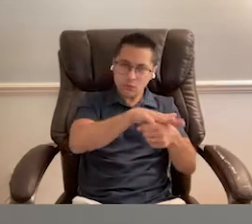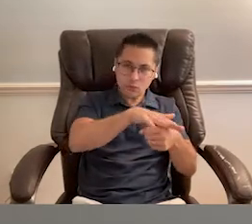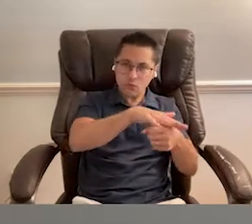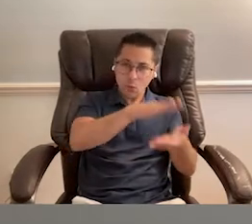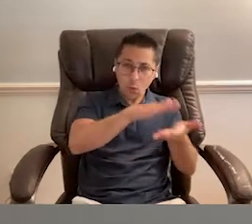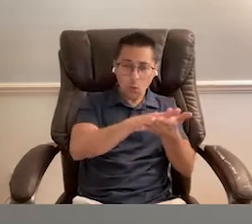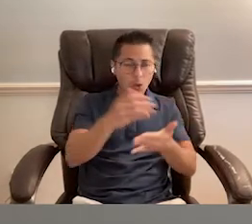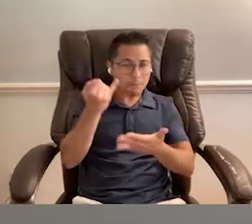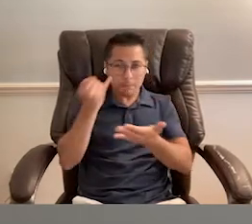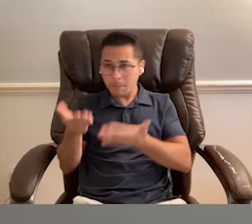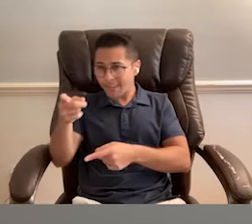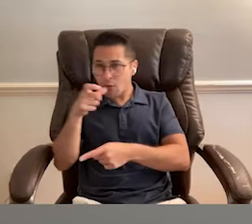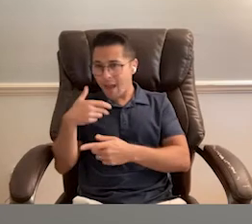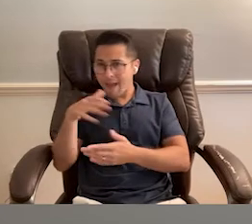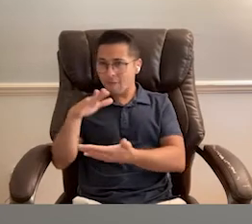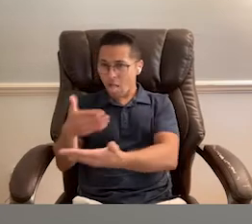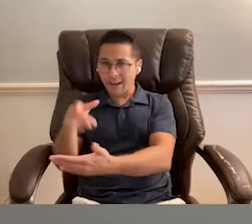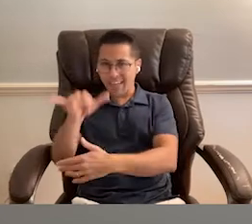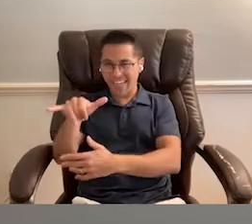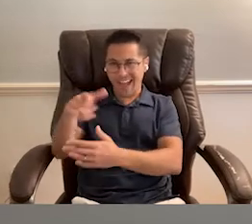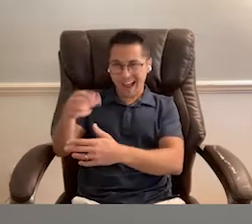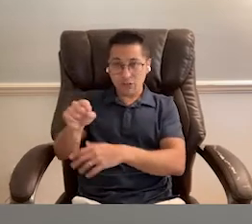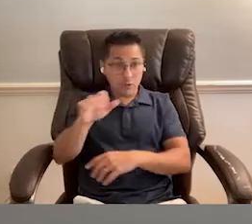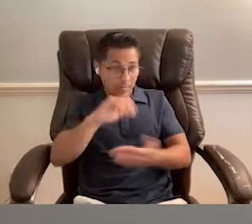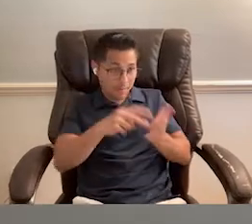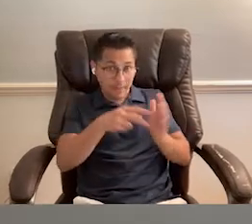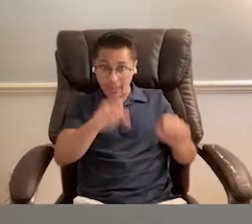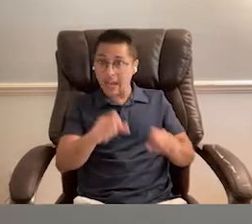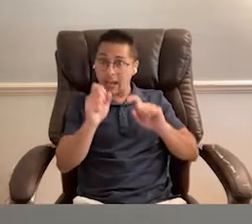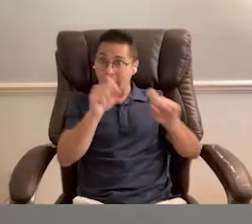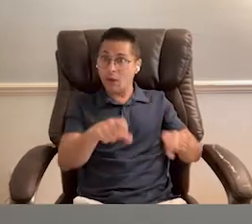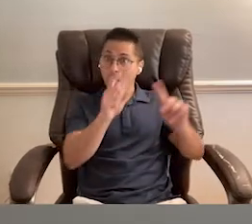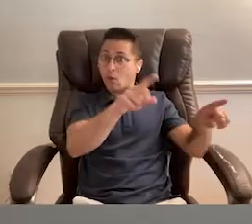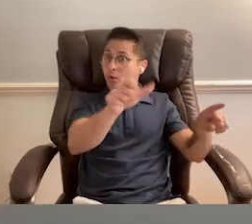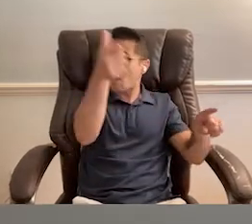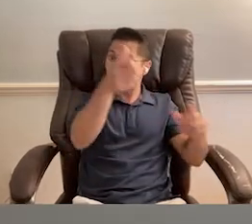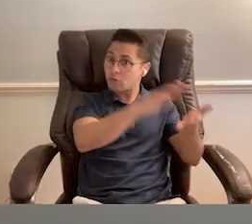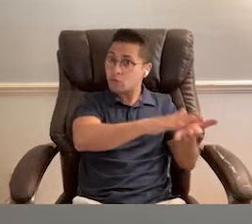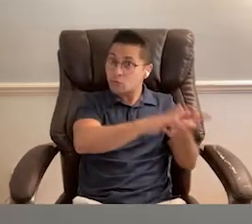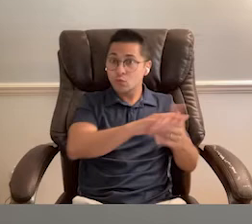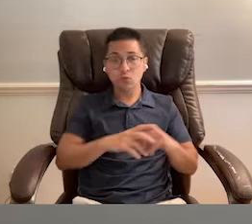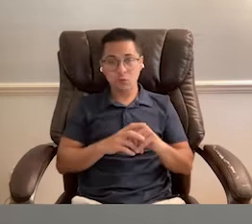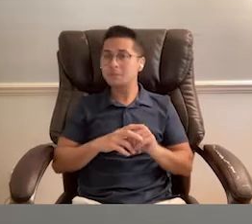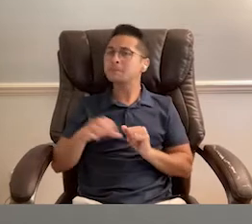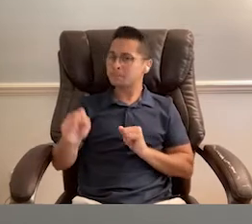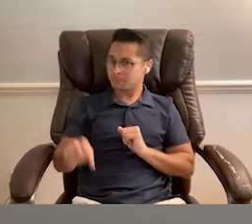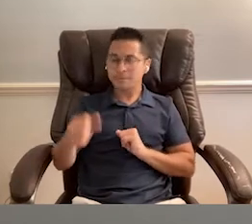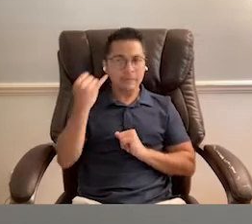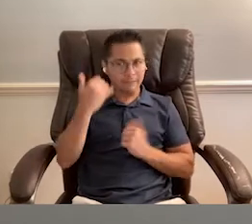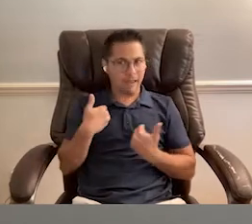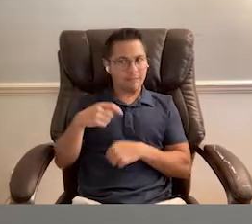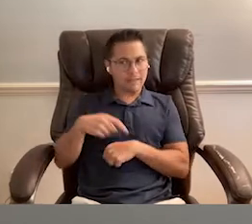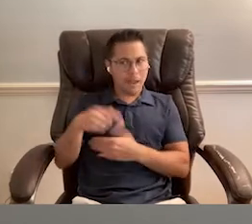culinary at their home high school. Will that then open the door for them to go? Okay. Yeah. If I